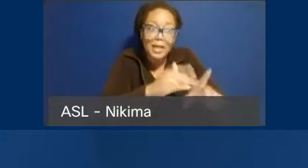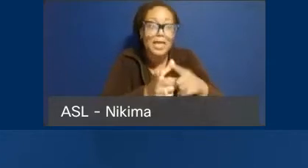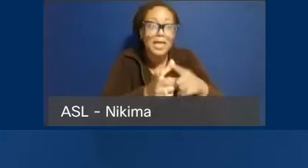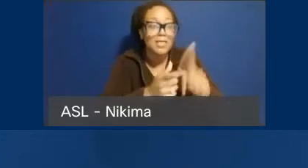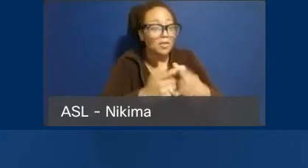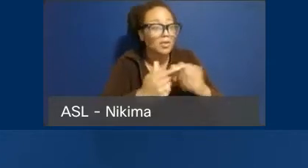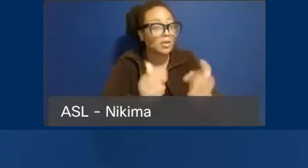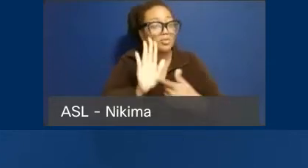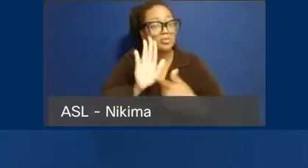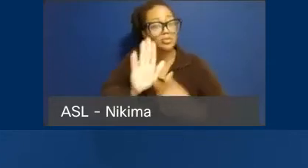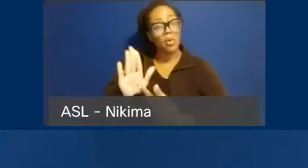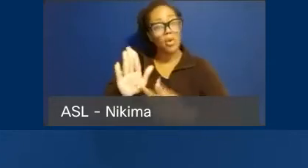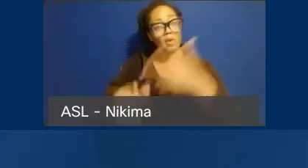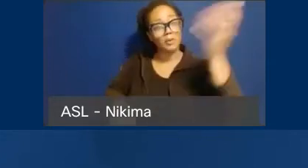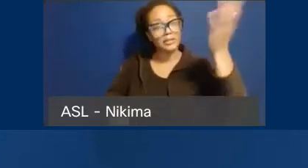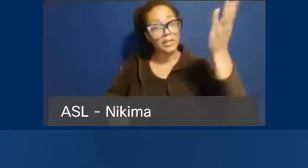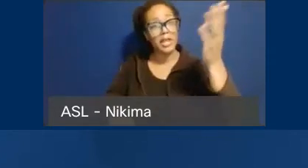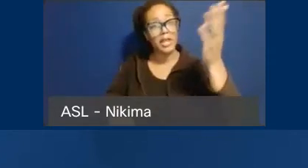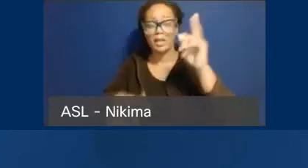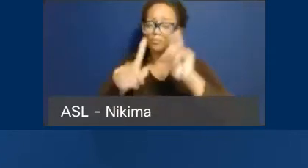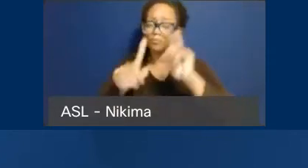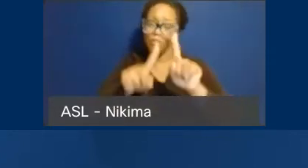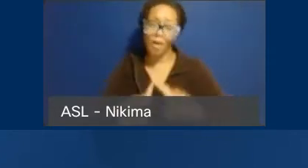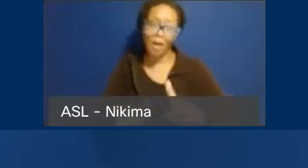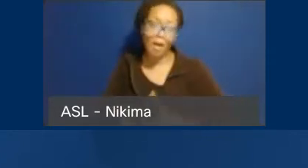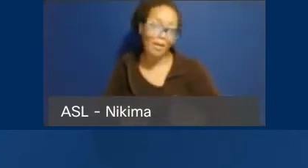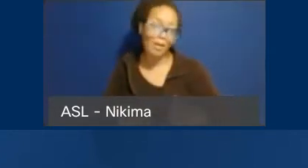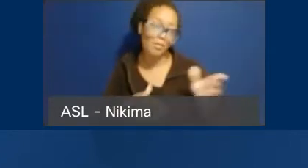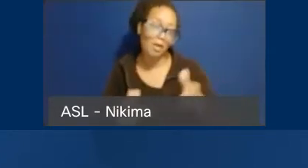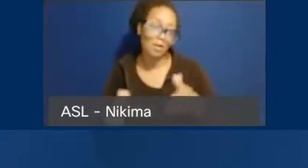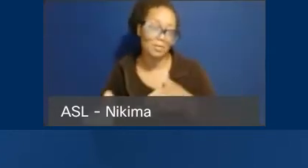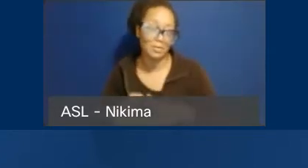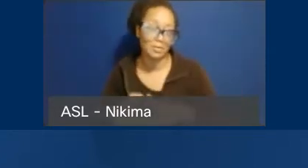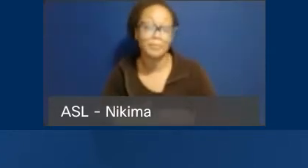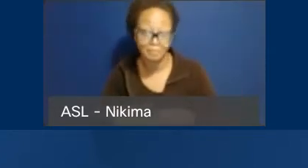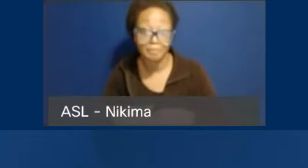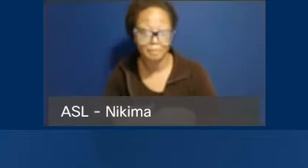of ways. On this next slide, what we're going to see is